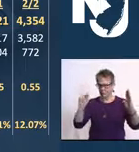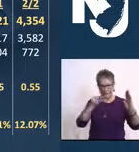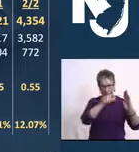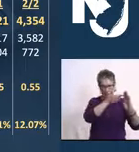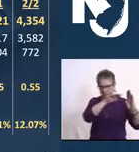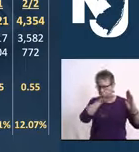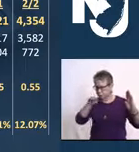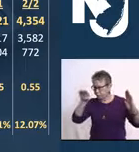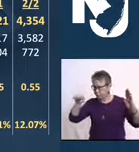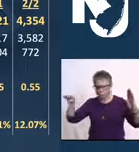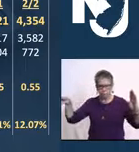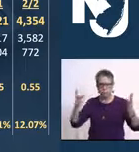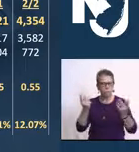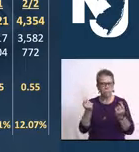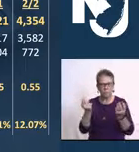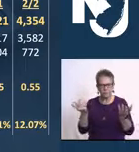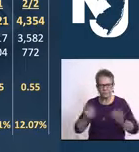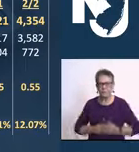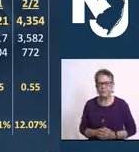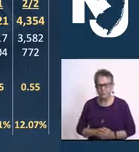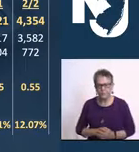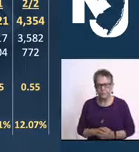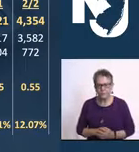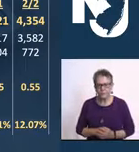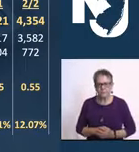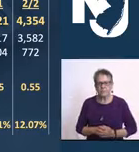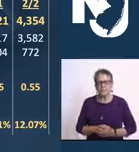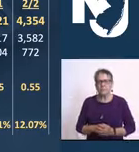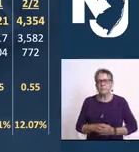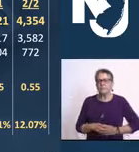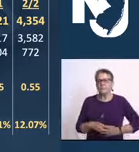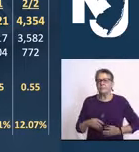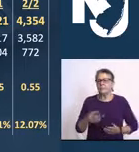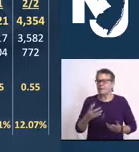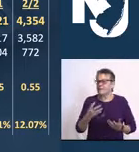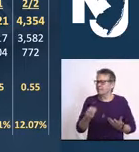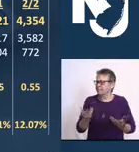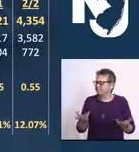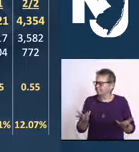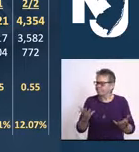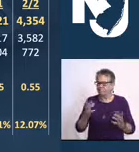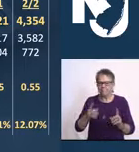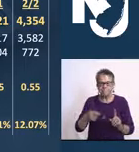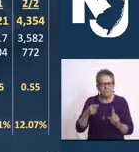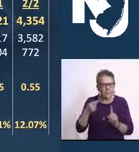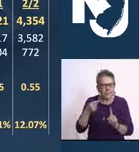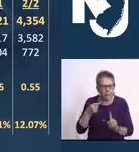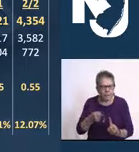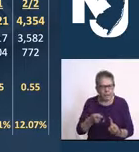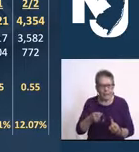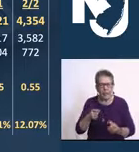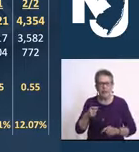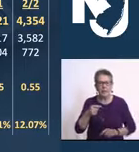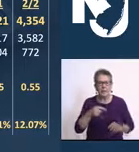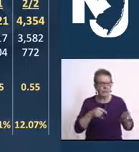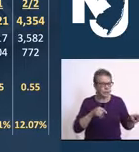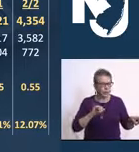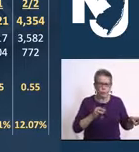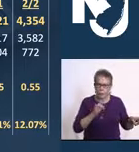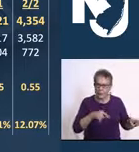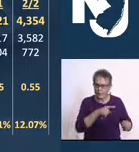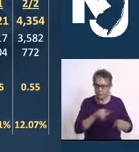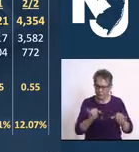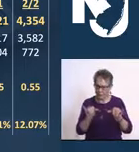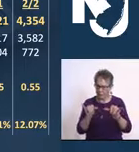but you and Tina get the standard, which is literally if you were to measure RT only on that day, and it's staying in that same neighborhood, which